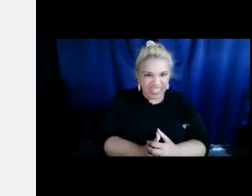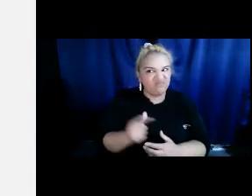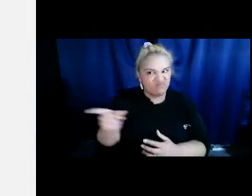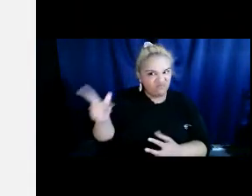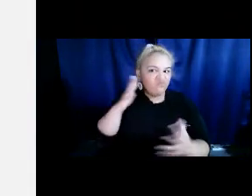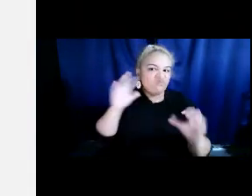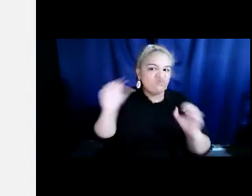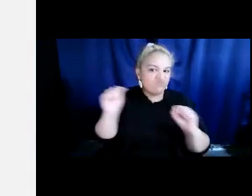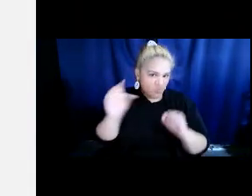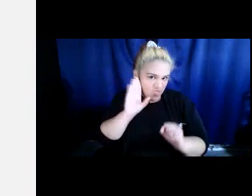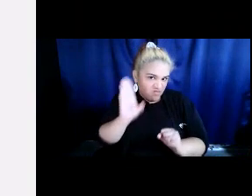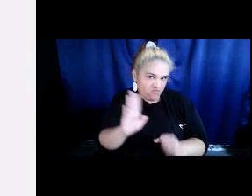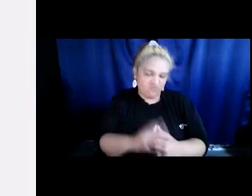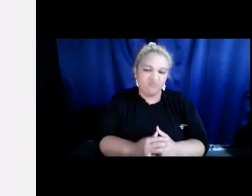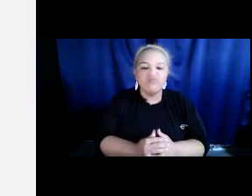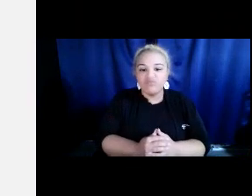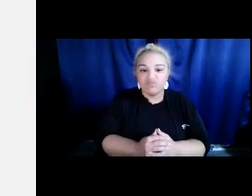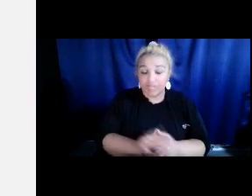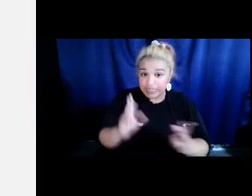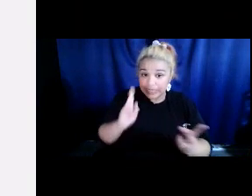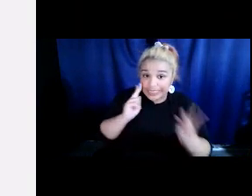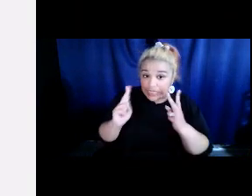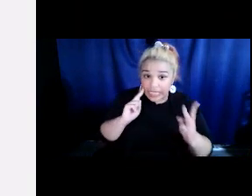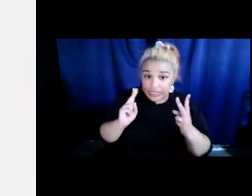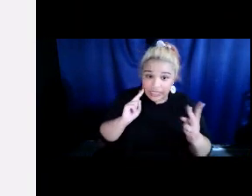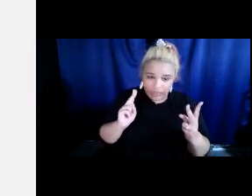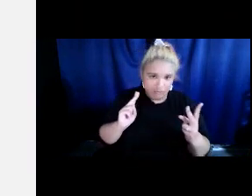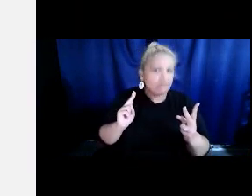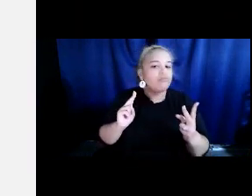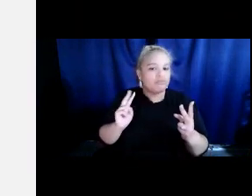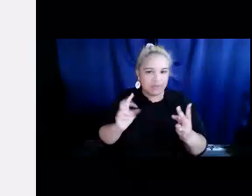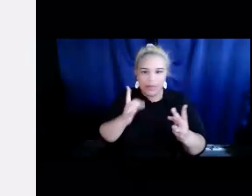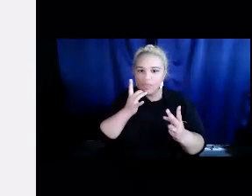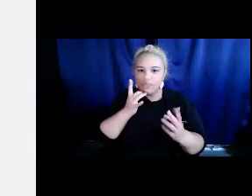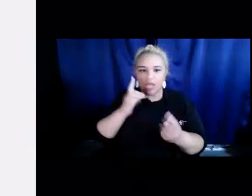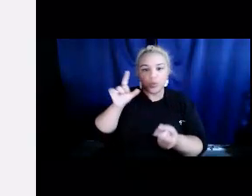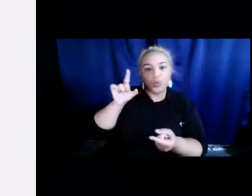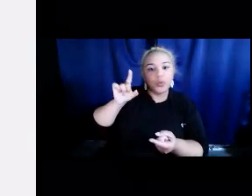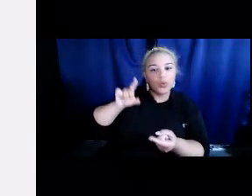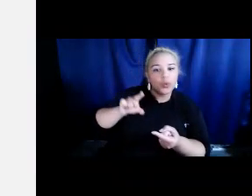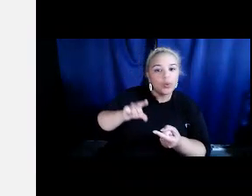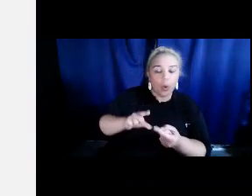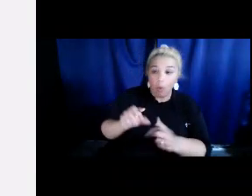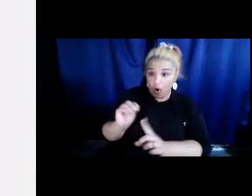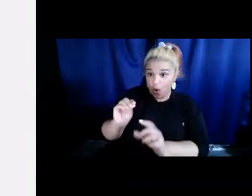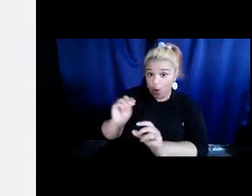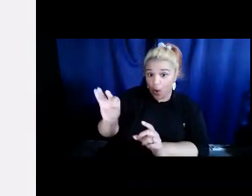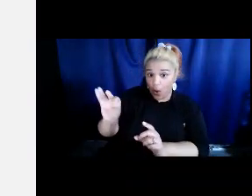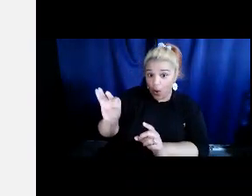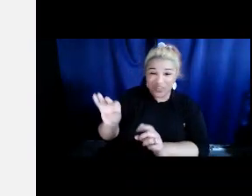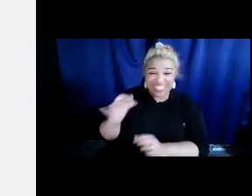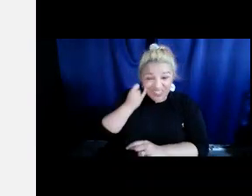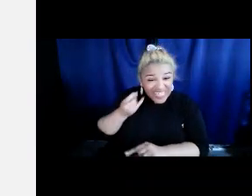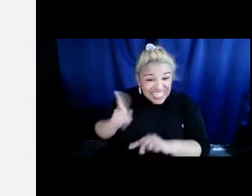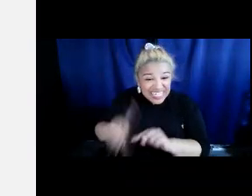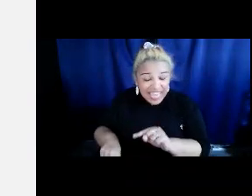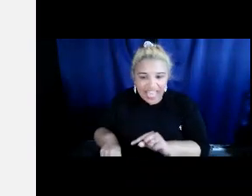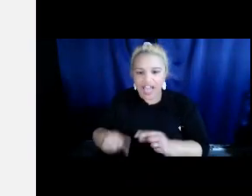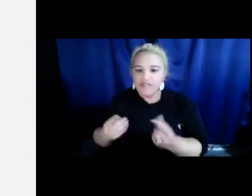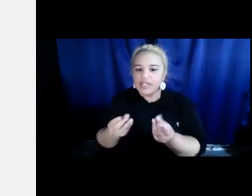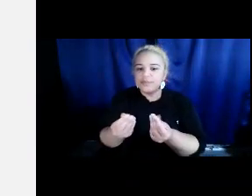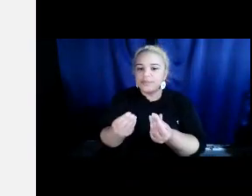with non-flammable cloth or fabric during the event, managing direct and natural light with blinds or other methods,